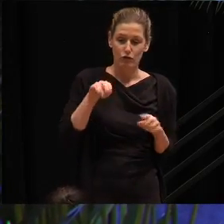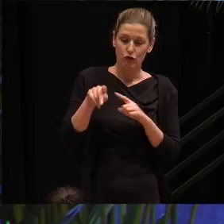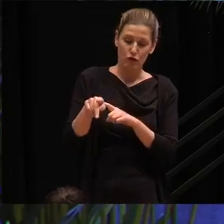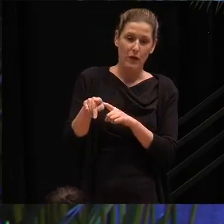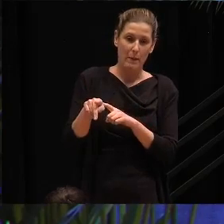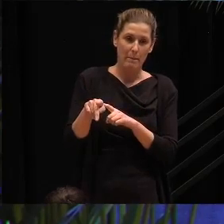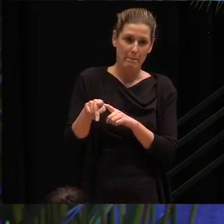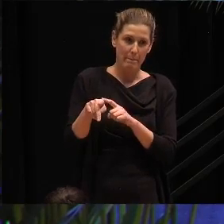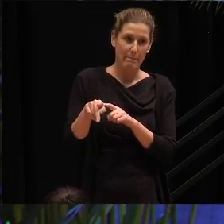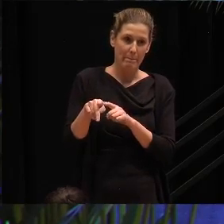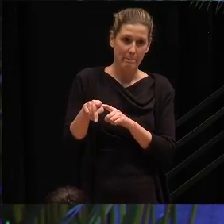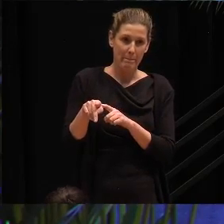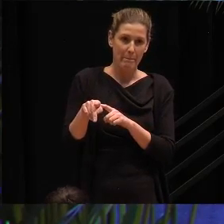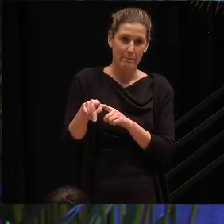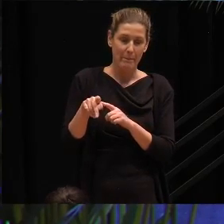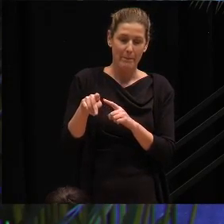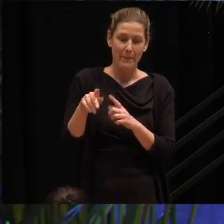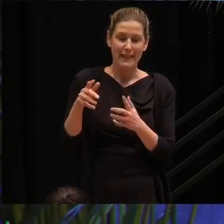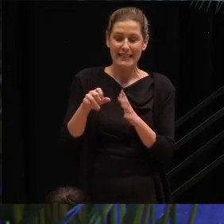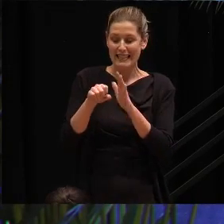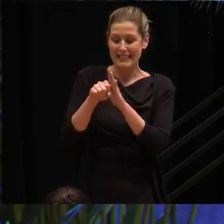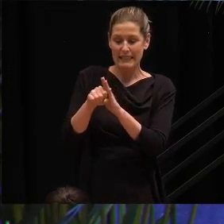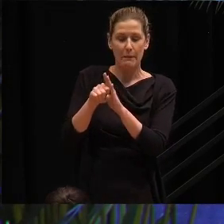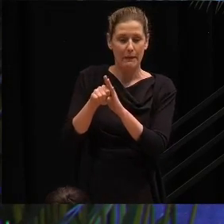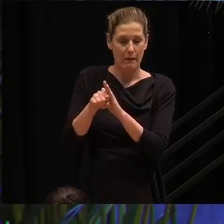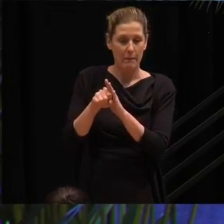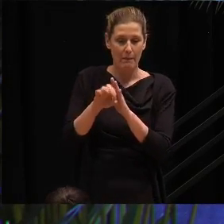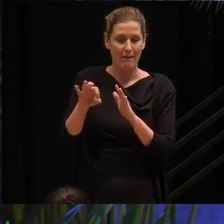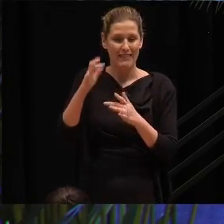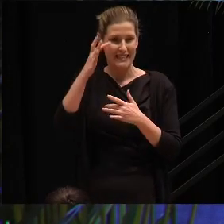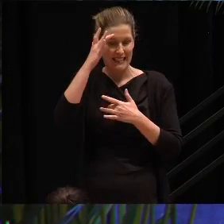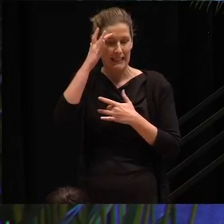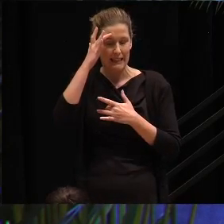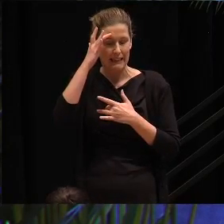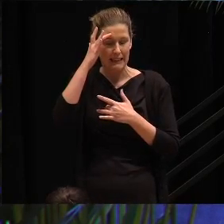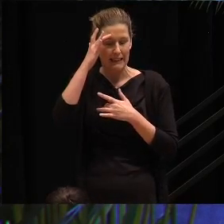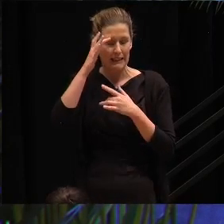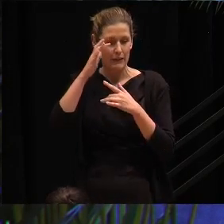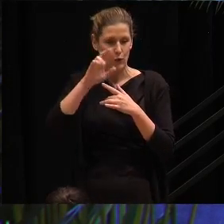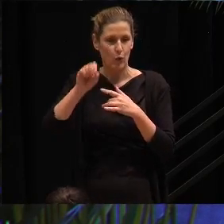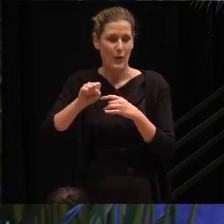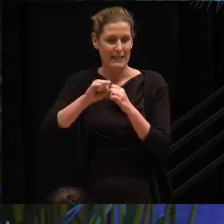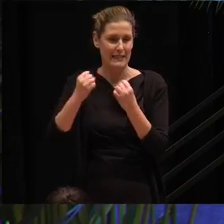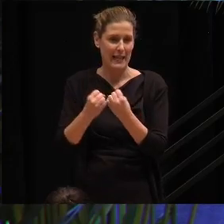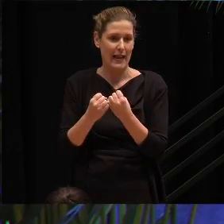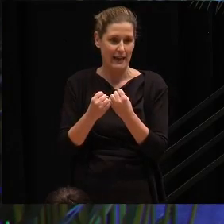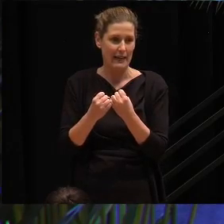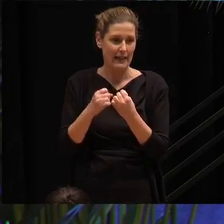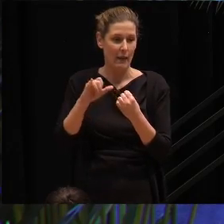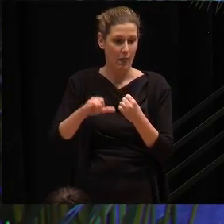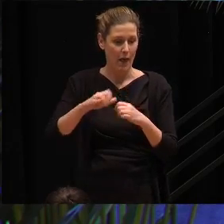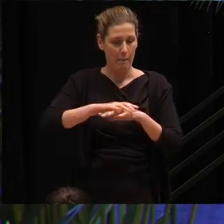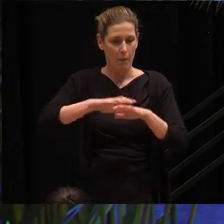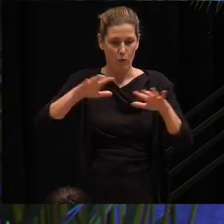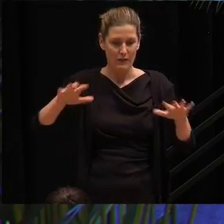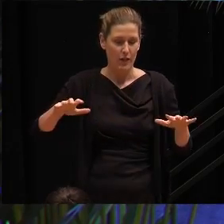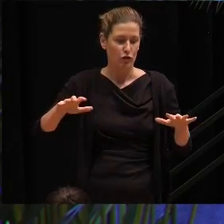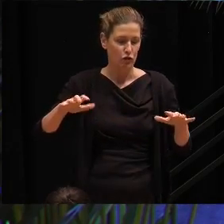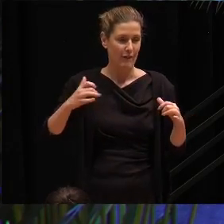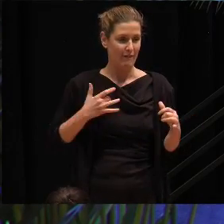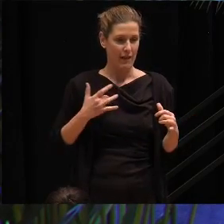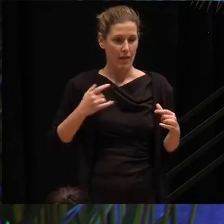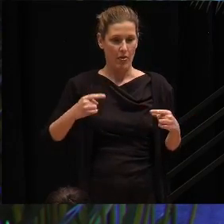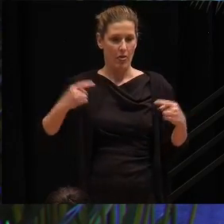Trump is a symptom of a sick society. The polarization that we feel right